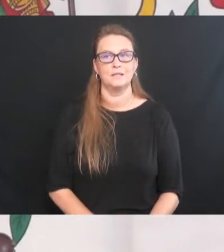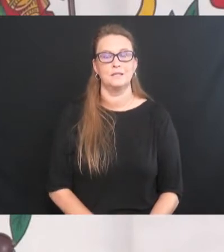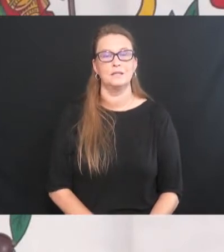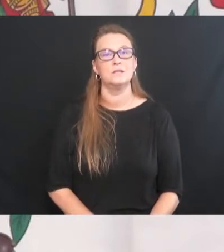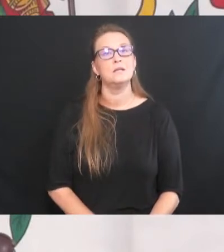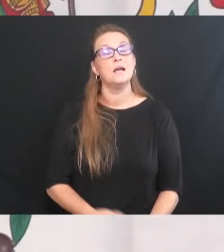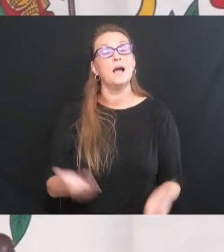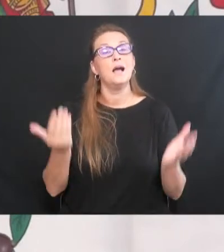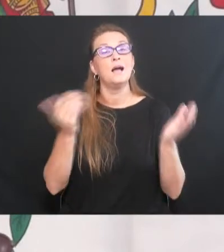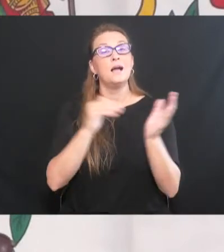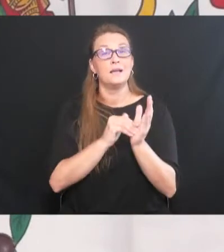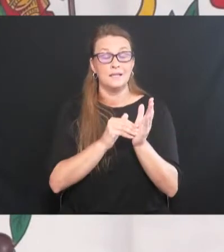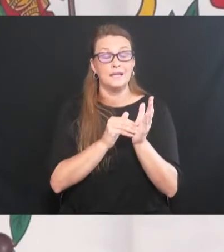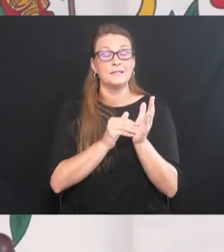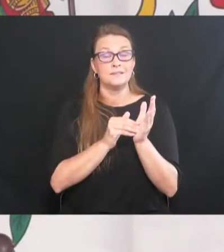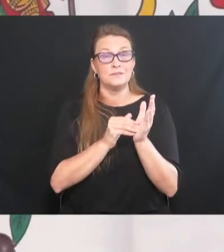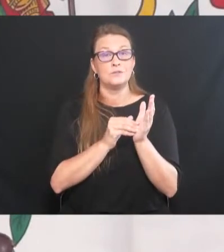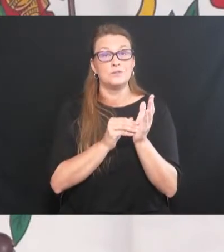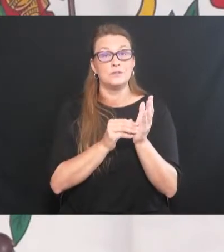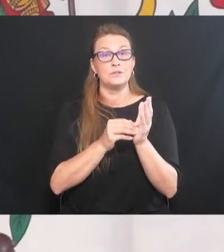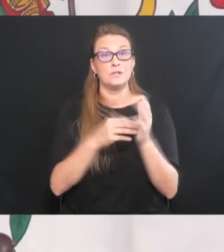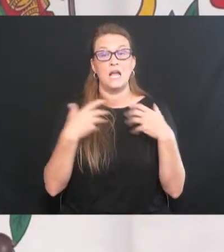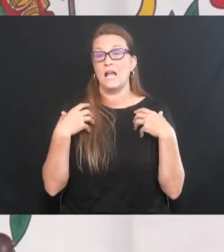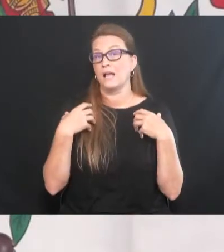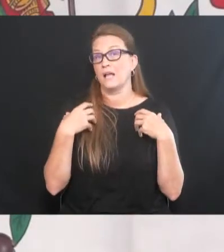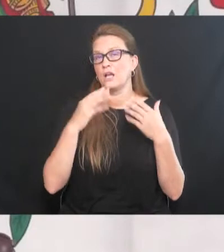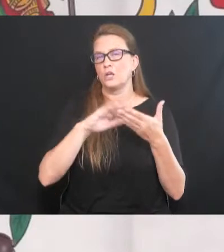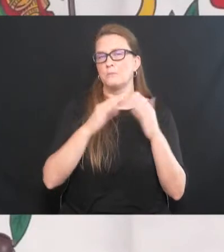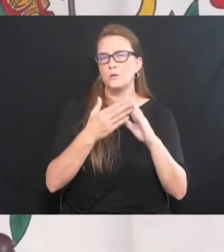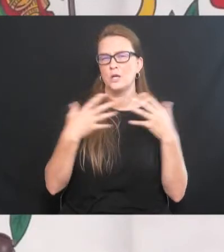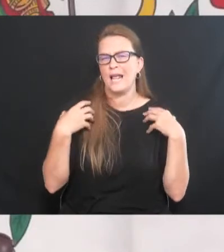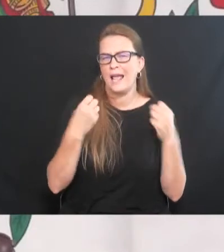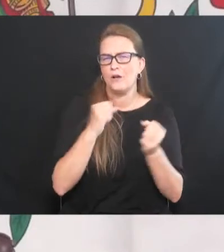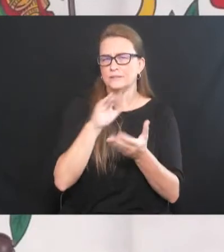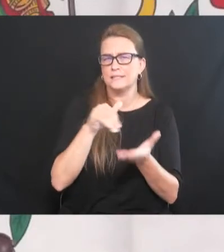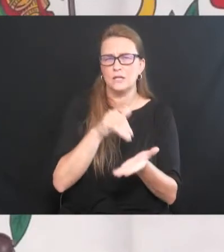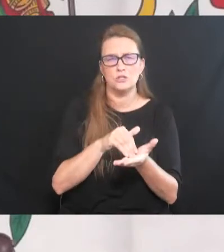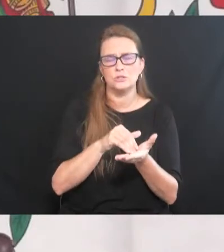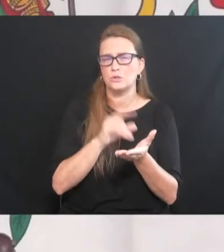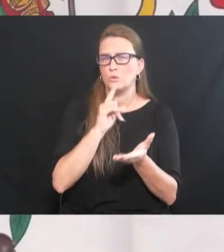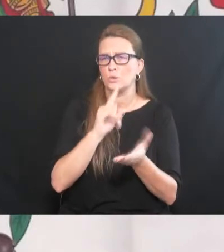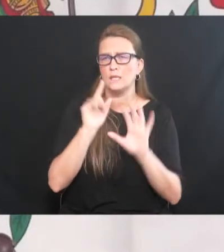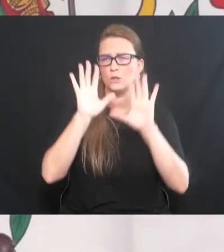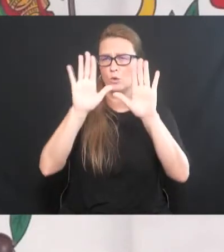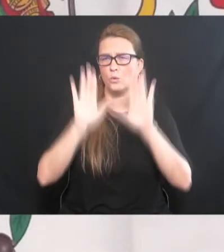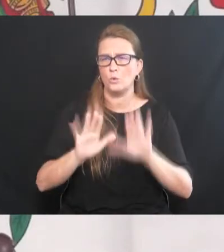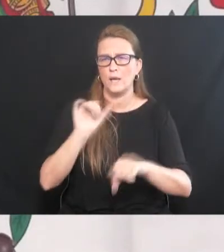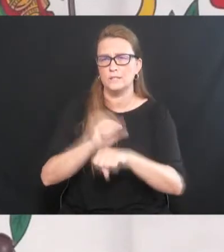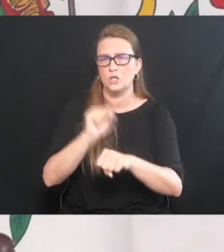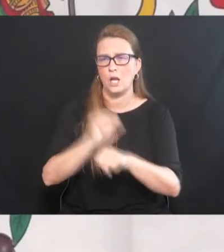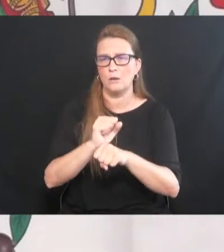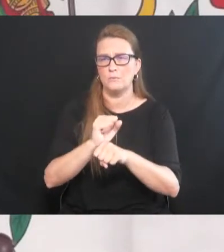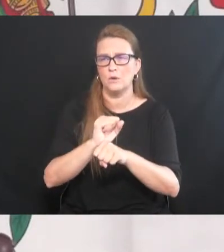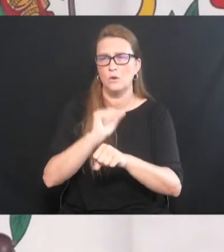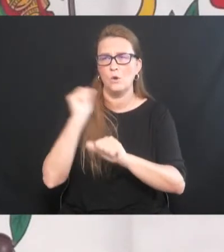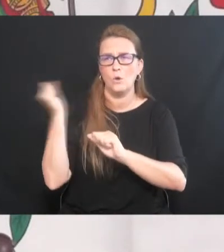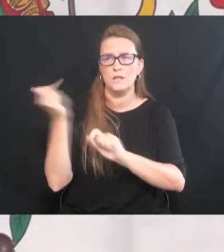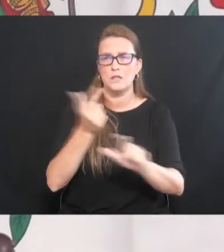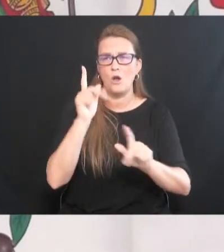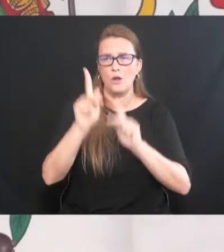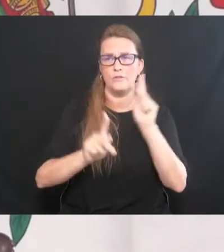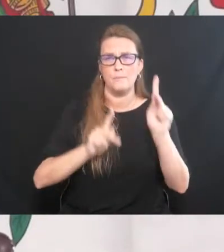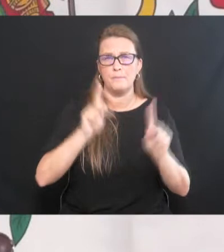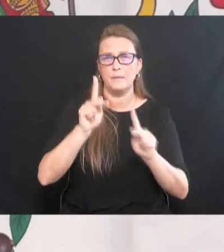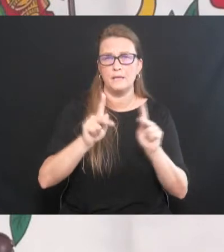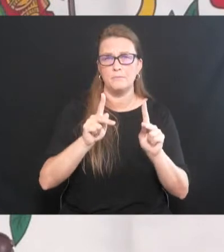But again, our community health centers, what an incredible job with all the folks that I've mentioned already